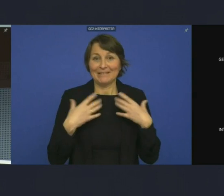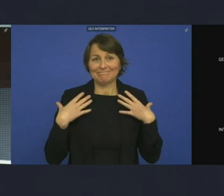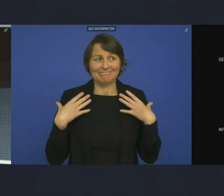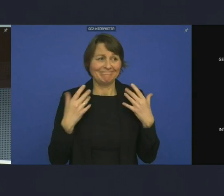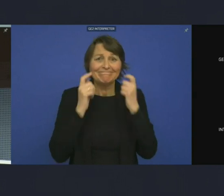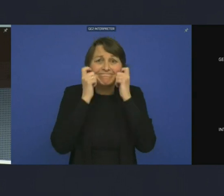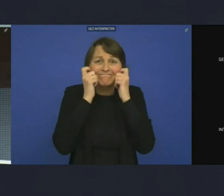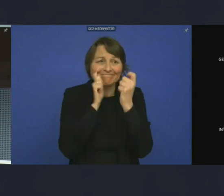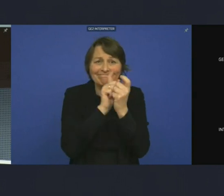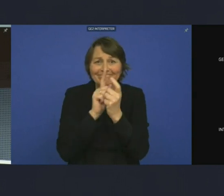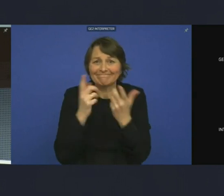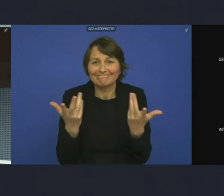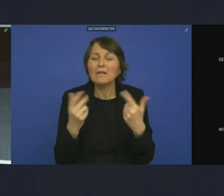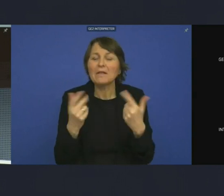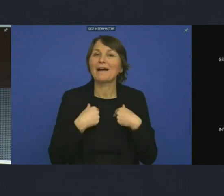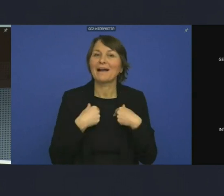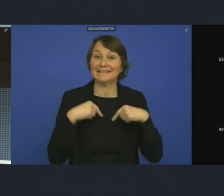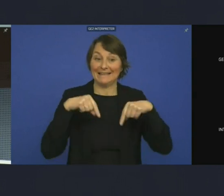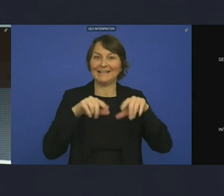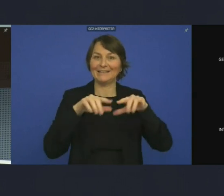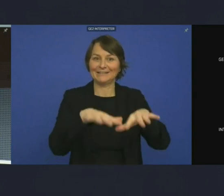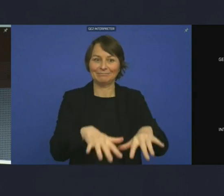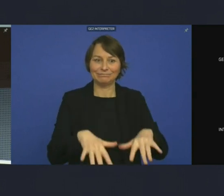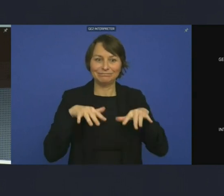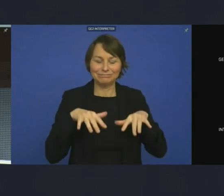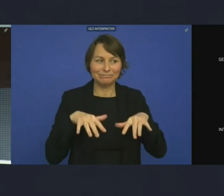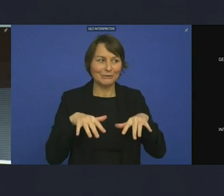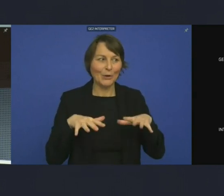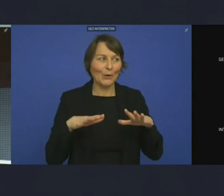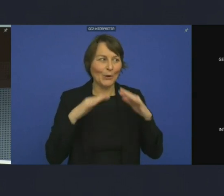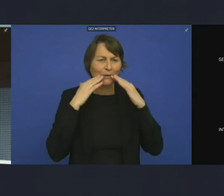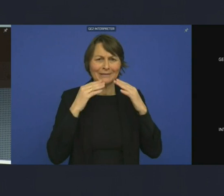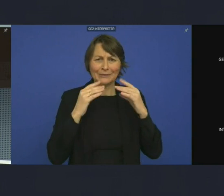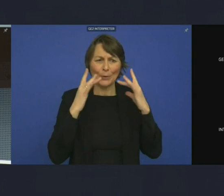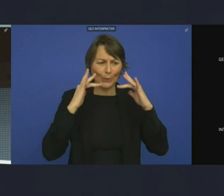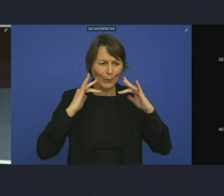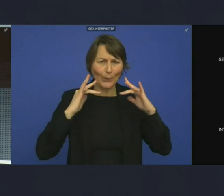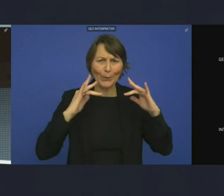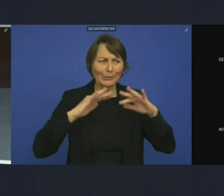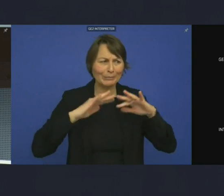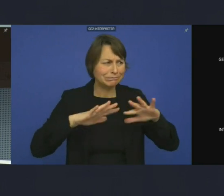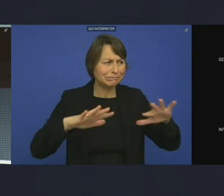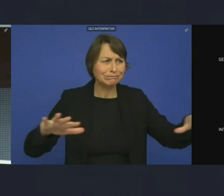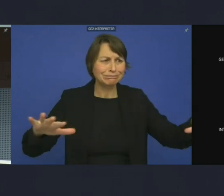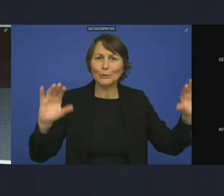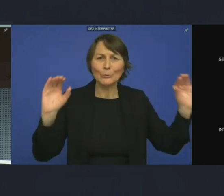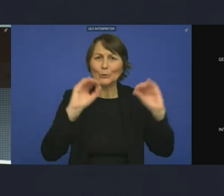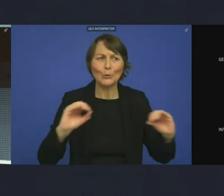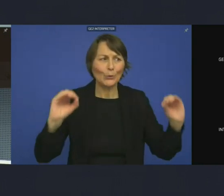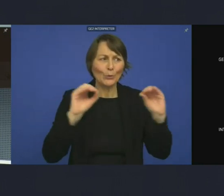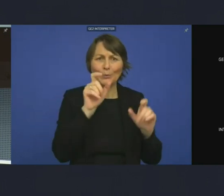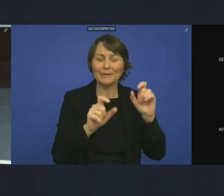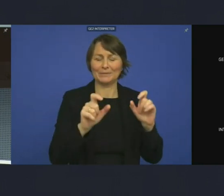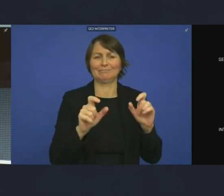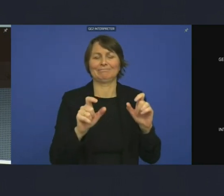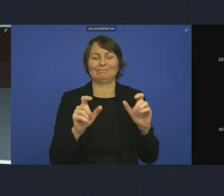to be in this room. Already is so empty that it's very strange to talk in an empty audience. But I